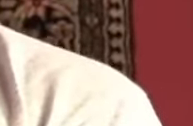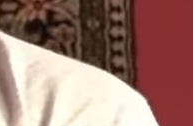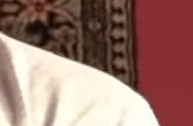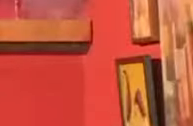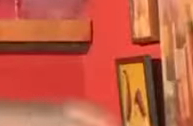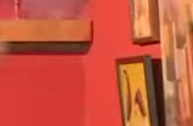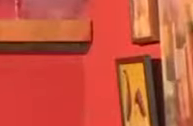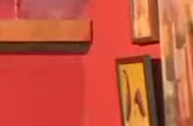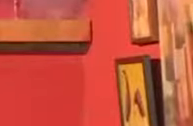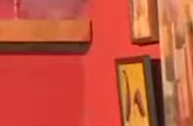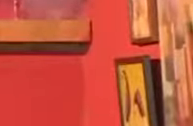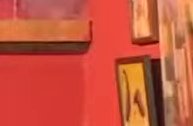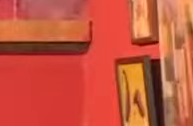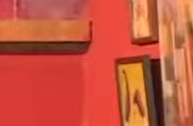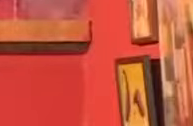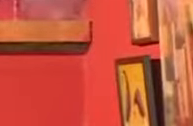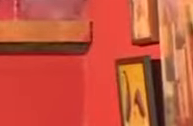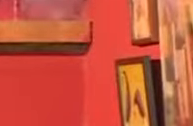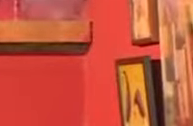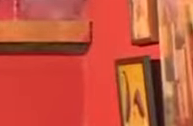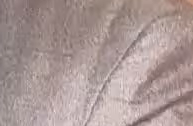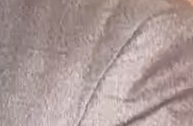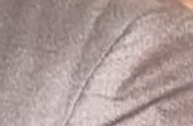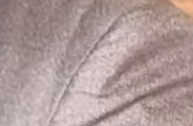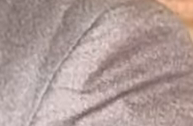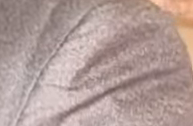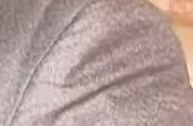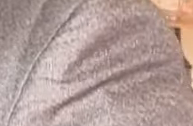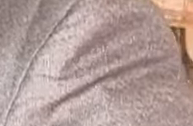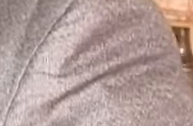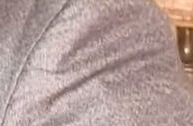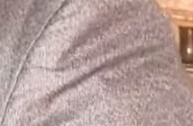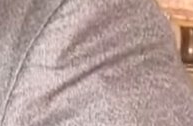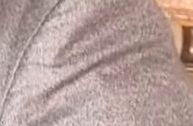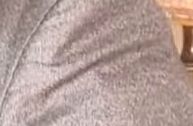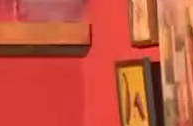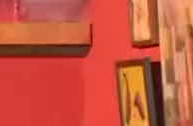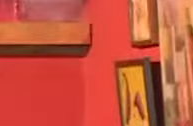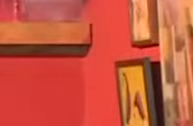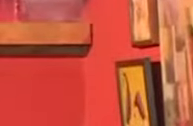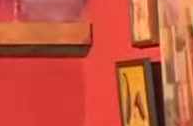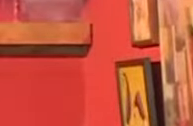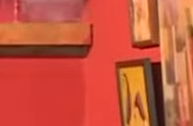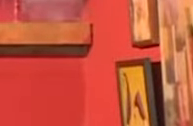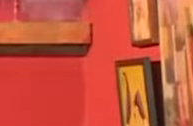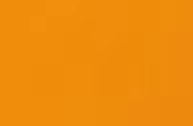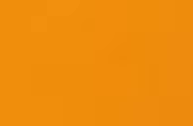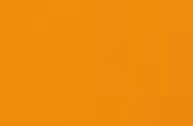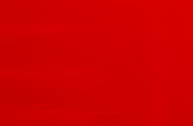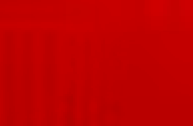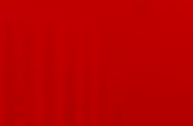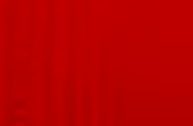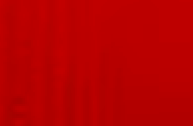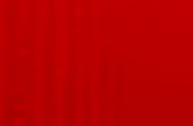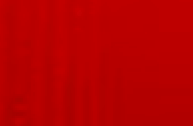kuna noma nayo. Huwezi ongea nao kabla hujapita kwangu. I will not allow your egocentric megalomania to drive me crazy.